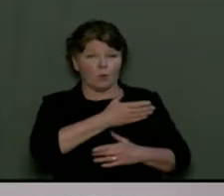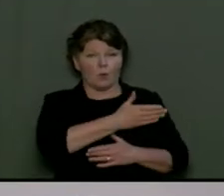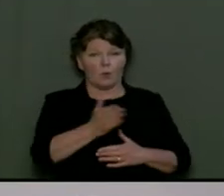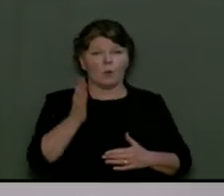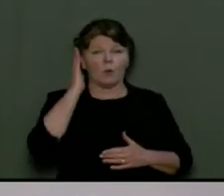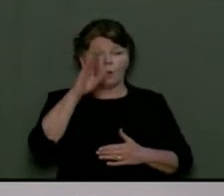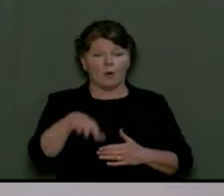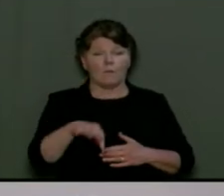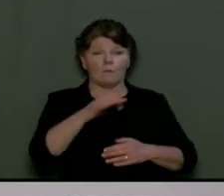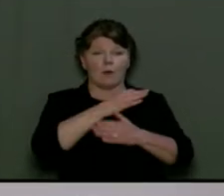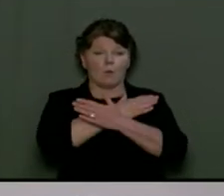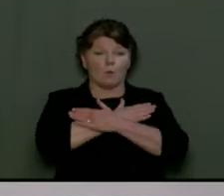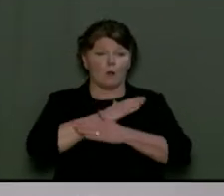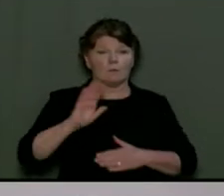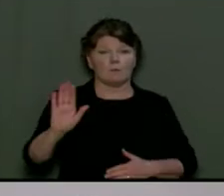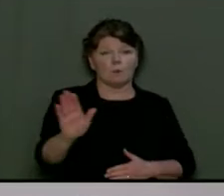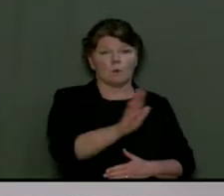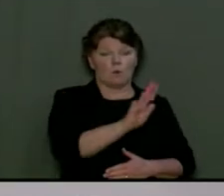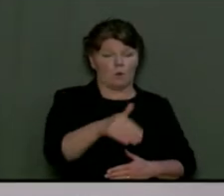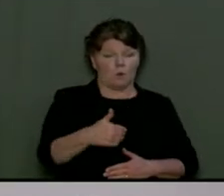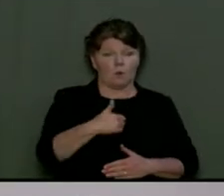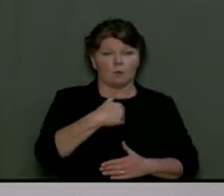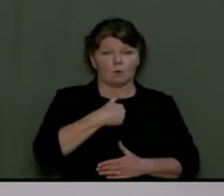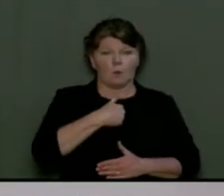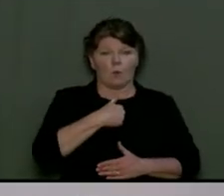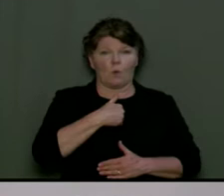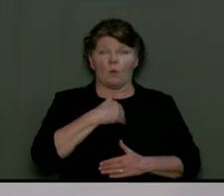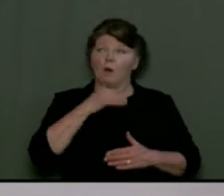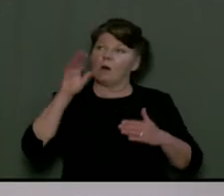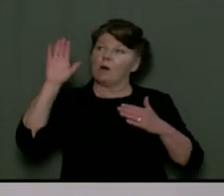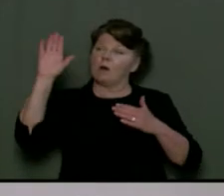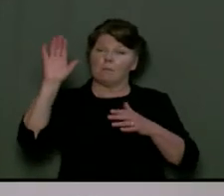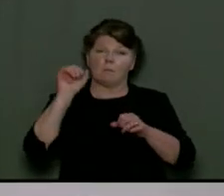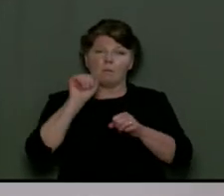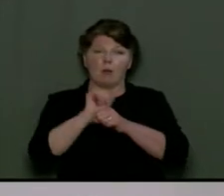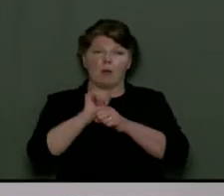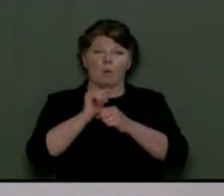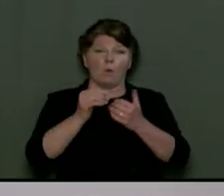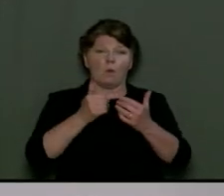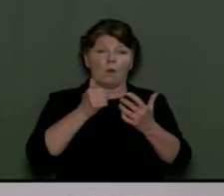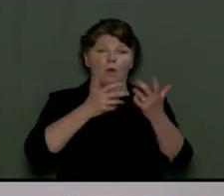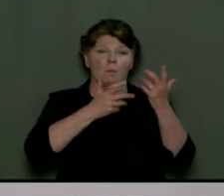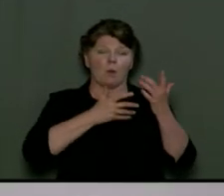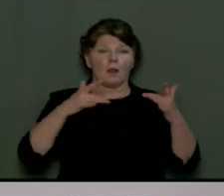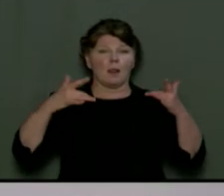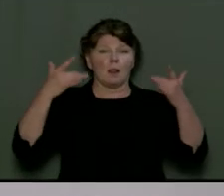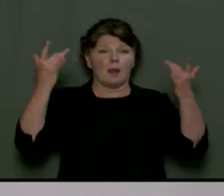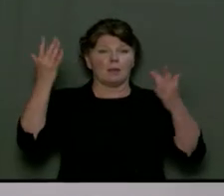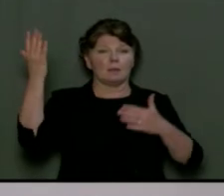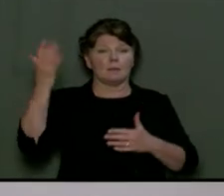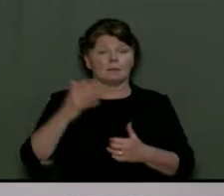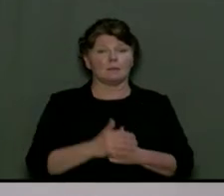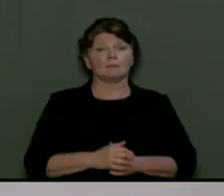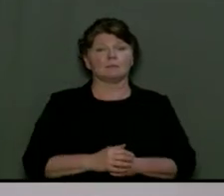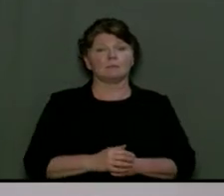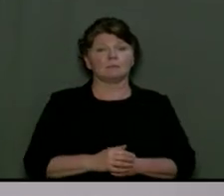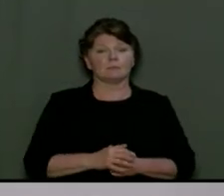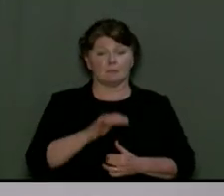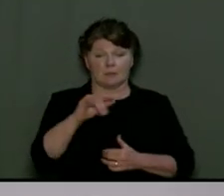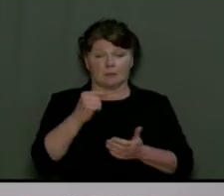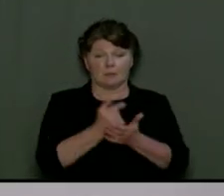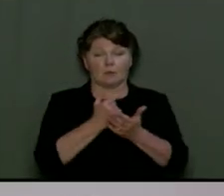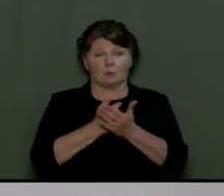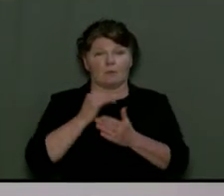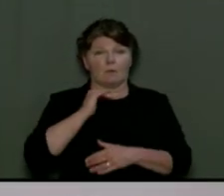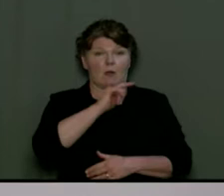find rest for your souls. For my yoke is easy and my burden is light. This is the gospel